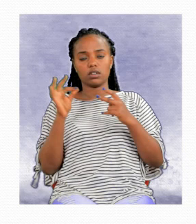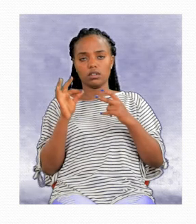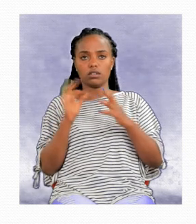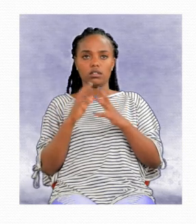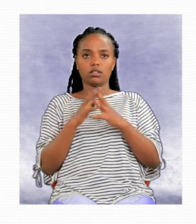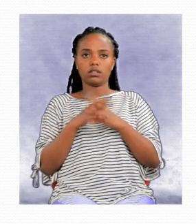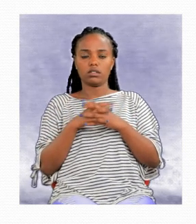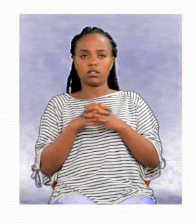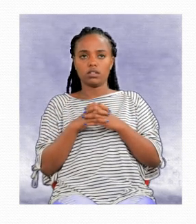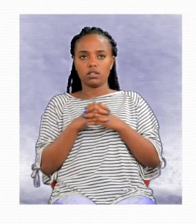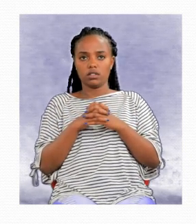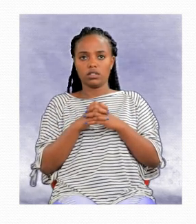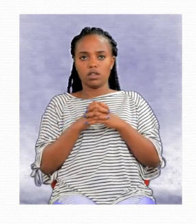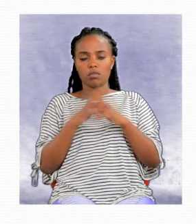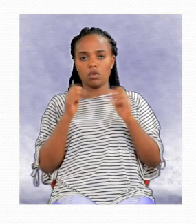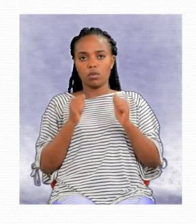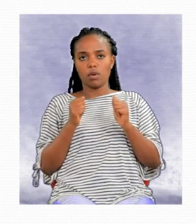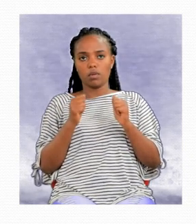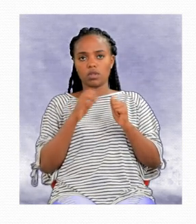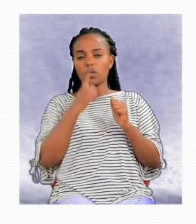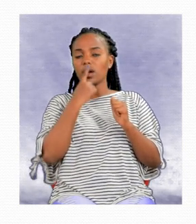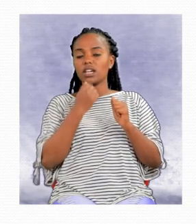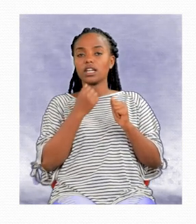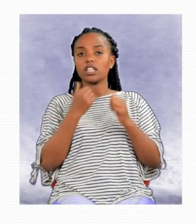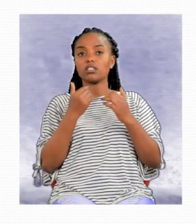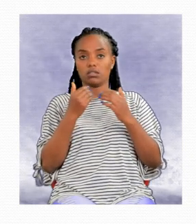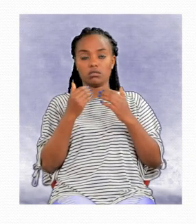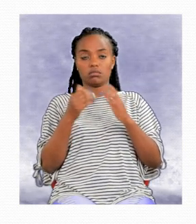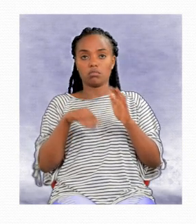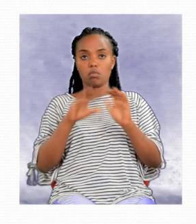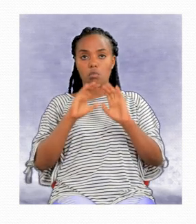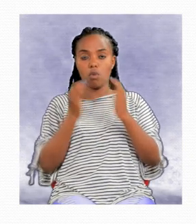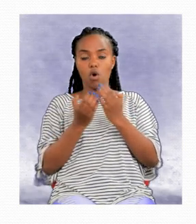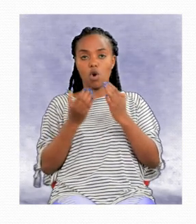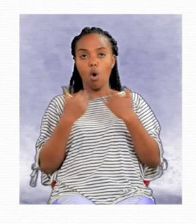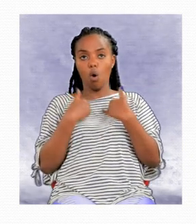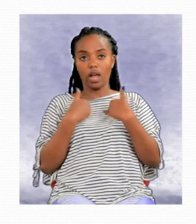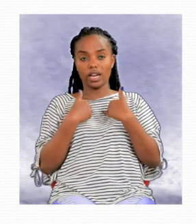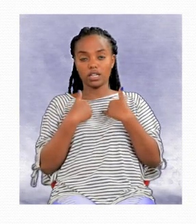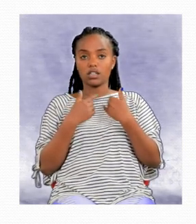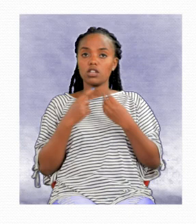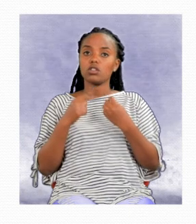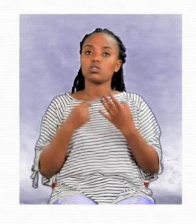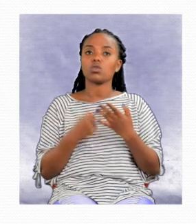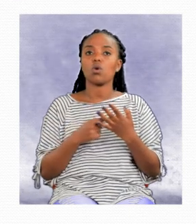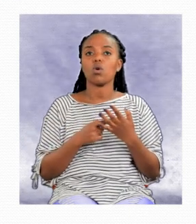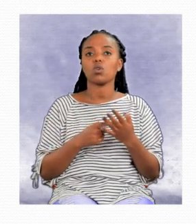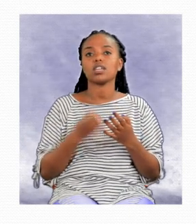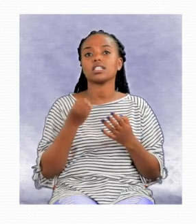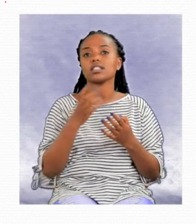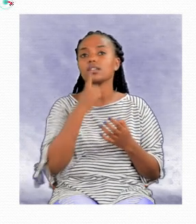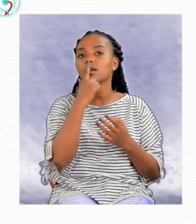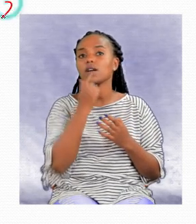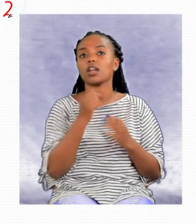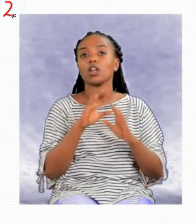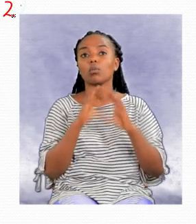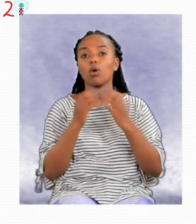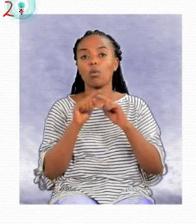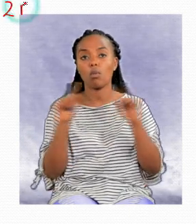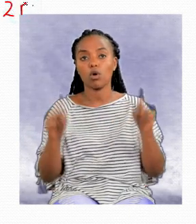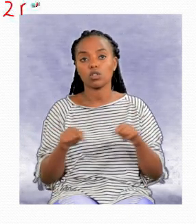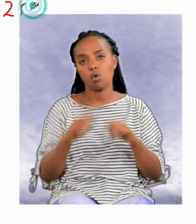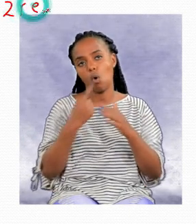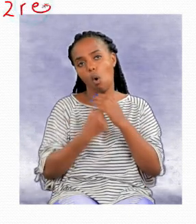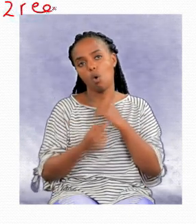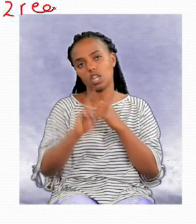of black ball gives that red ball has occurred. Therefore, here, how many red balls we have in the box? Only